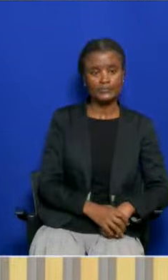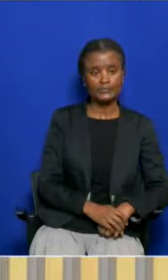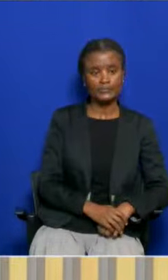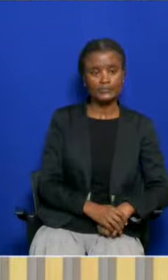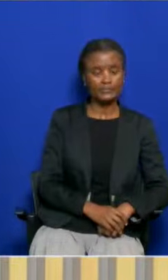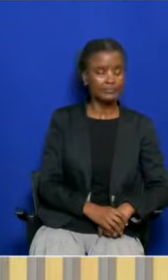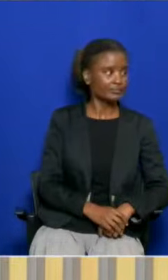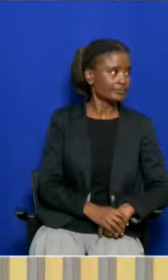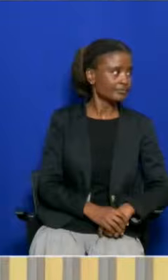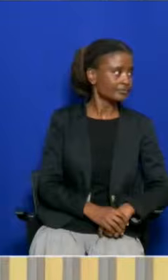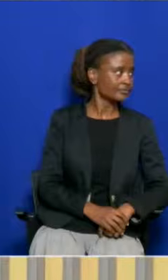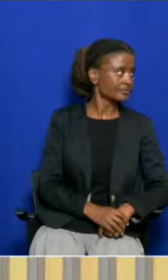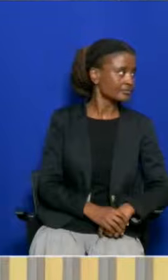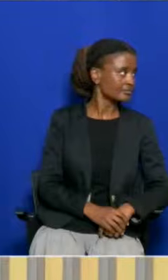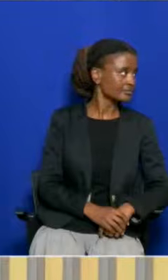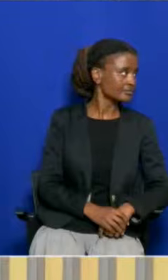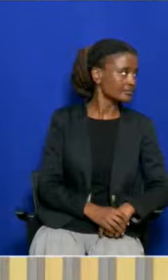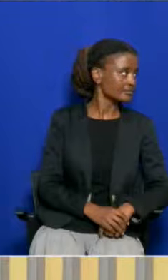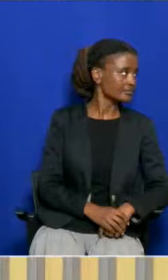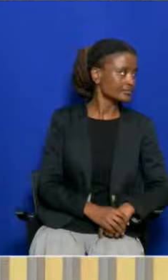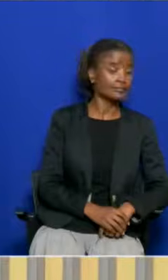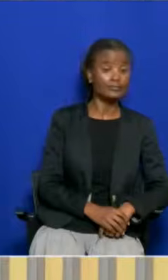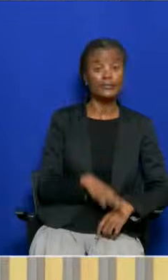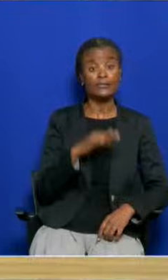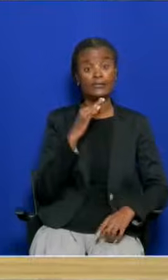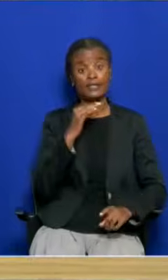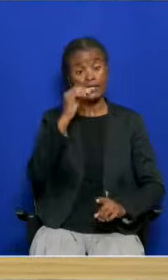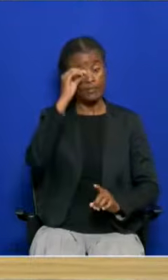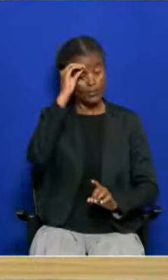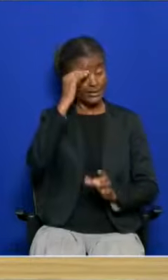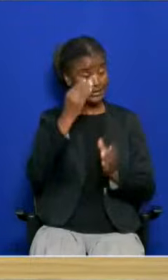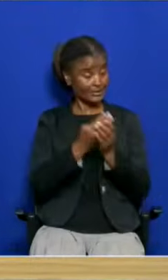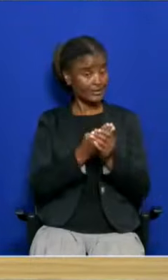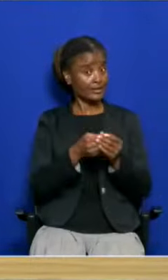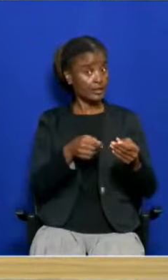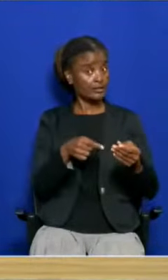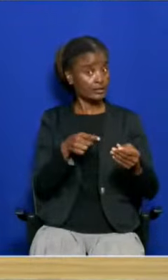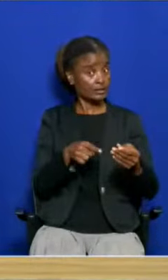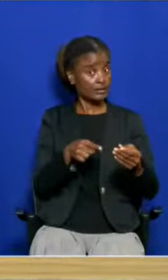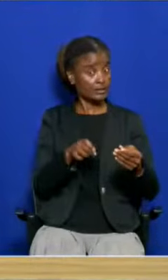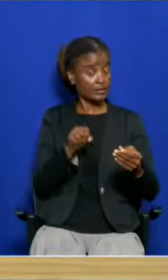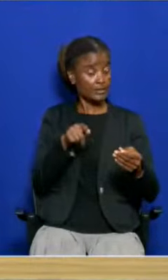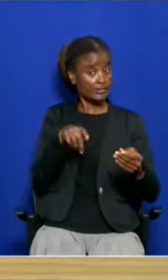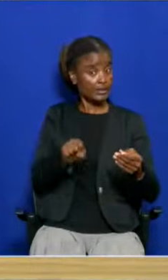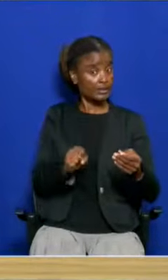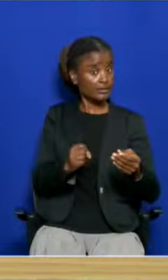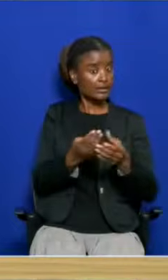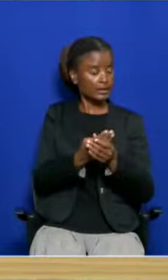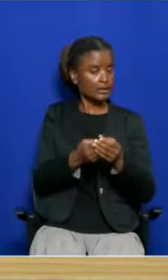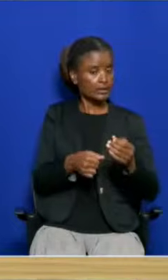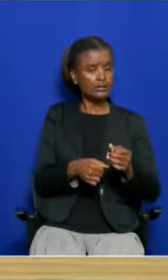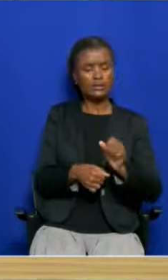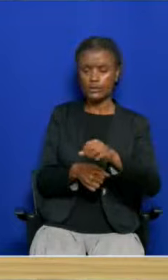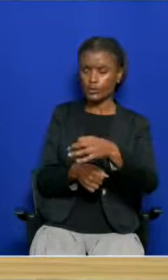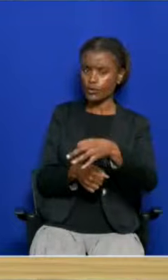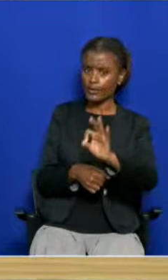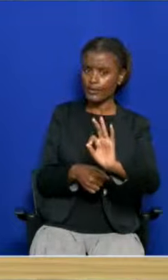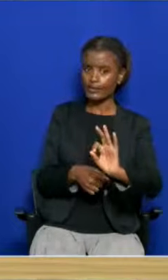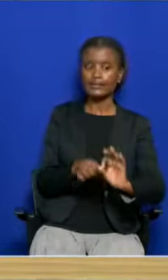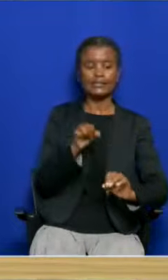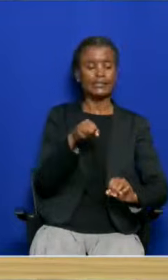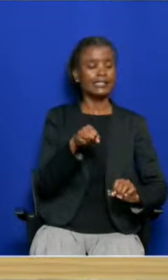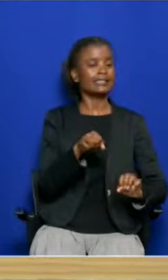So it was not a police case, it was not a SAPS case. That's correct, Commissioner. It was a case between two families that